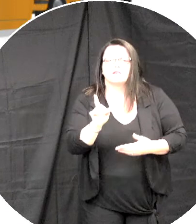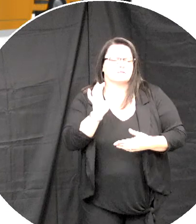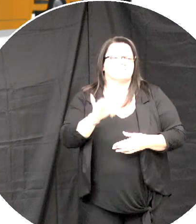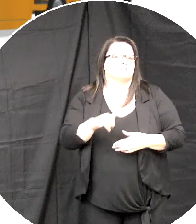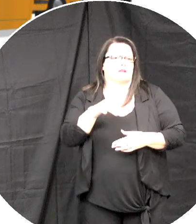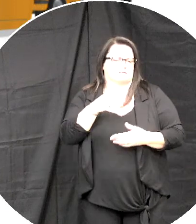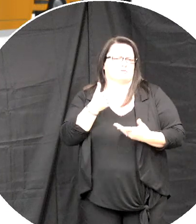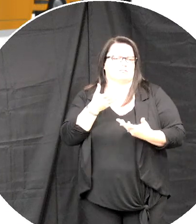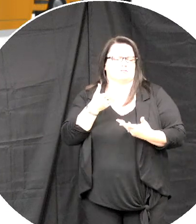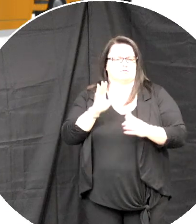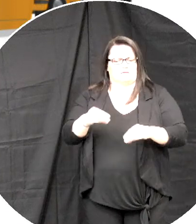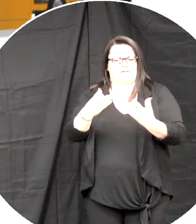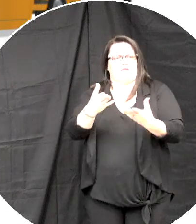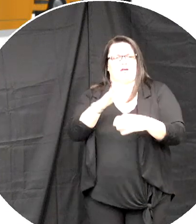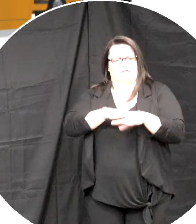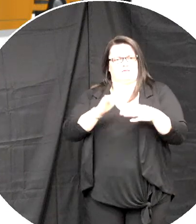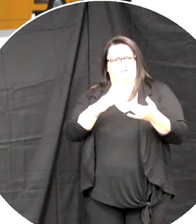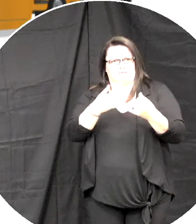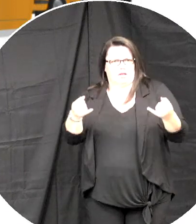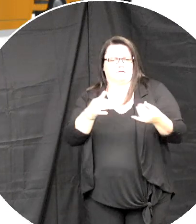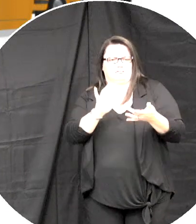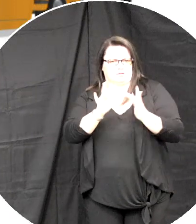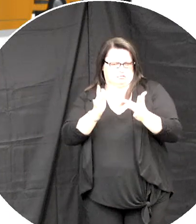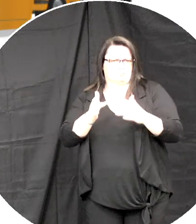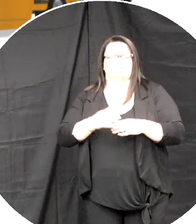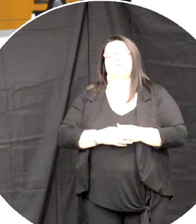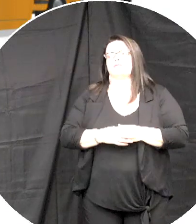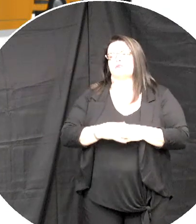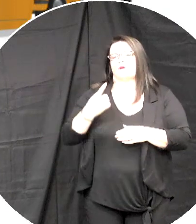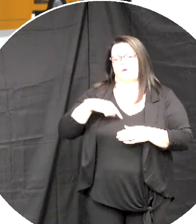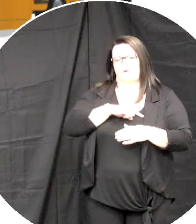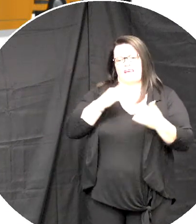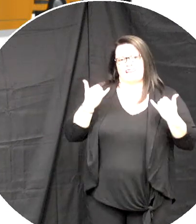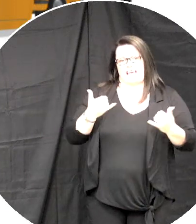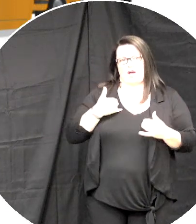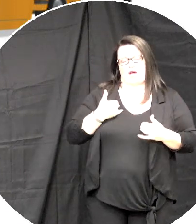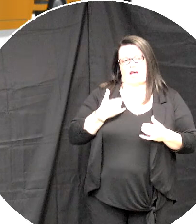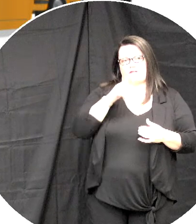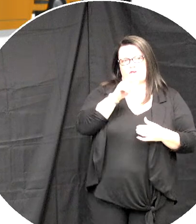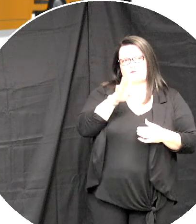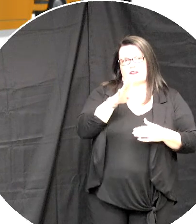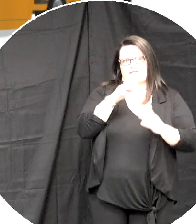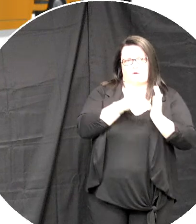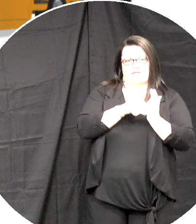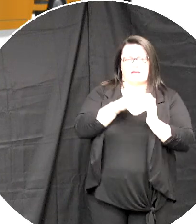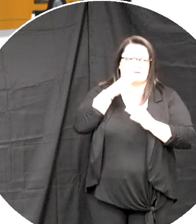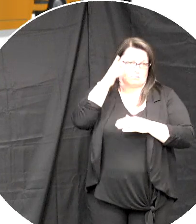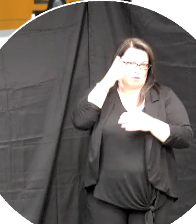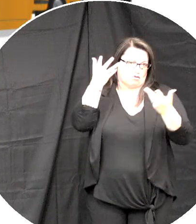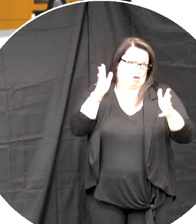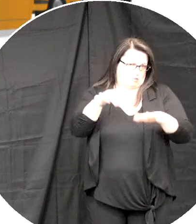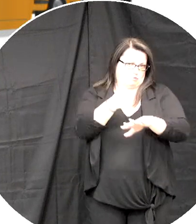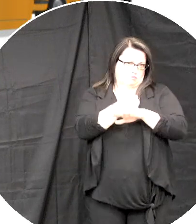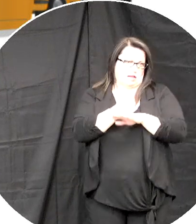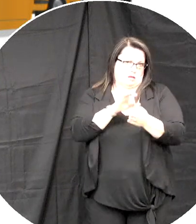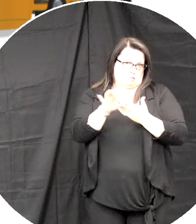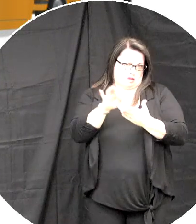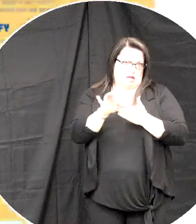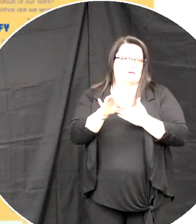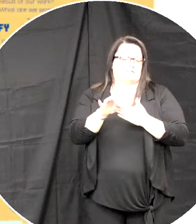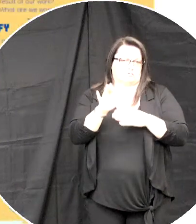and pickup times. We currently have 24,000 parents who have created an account.